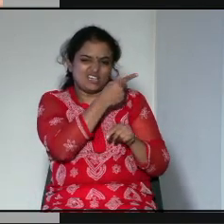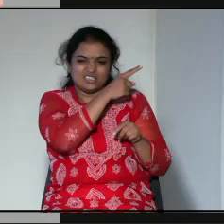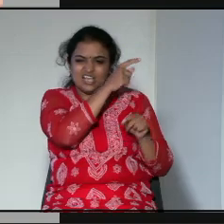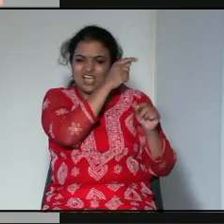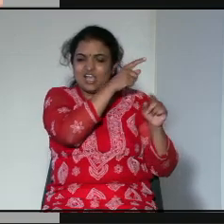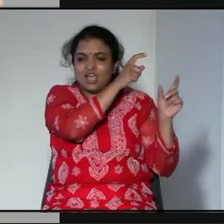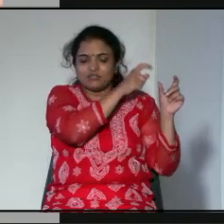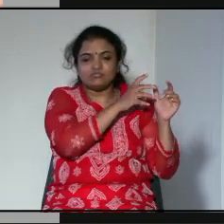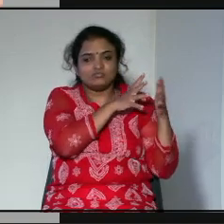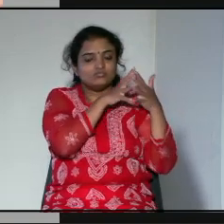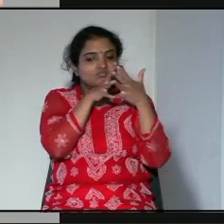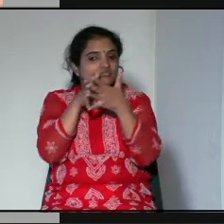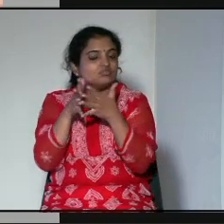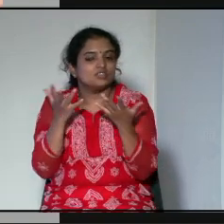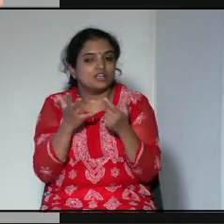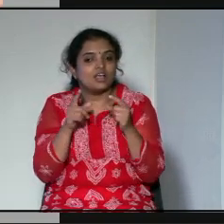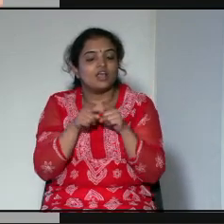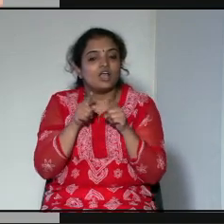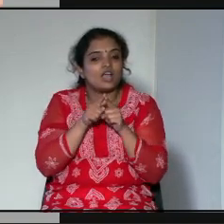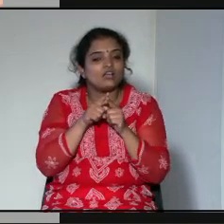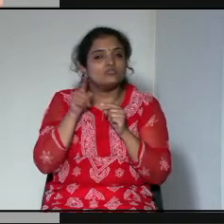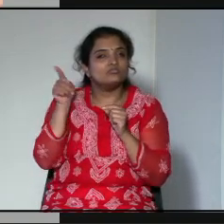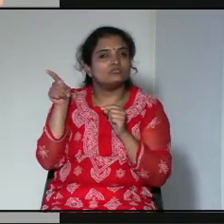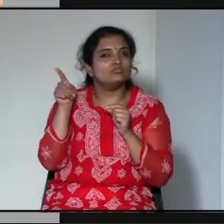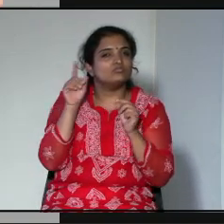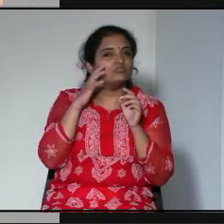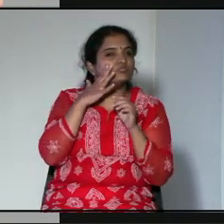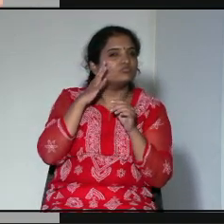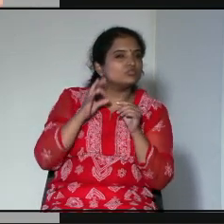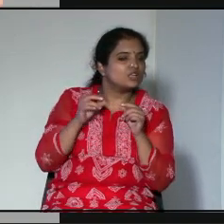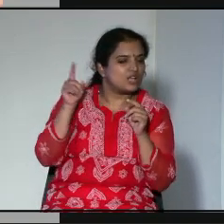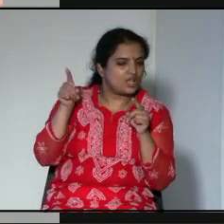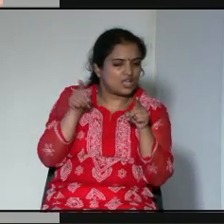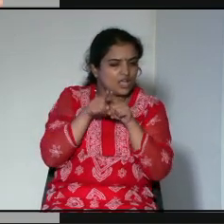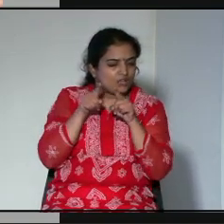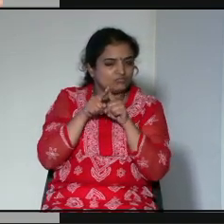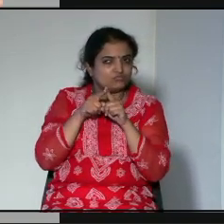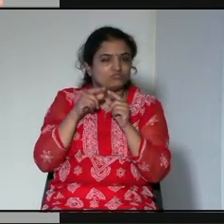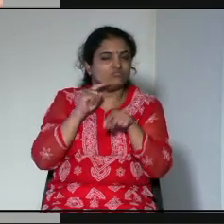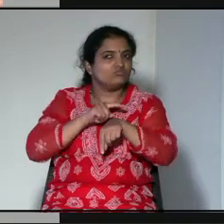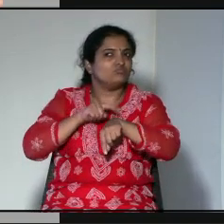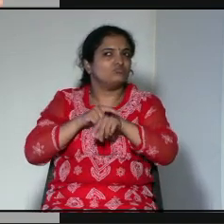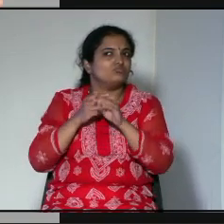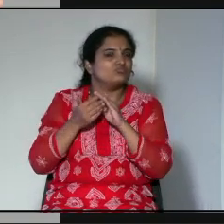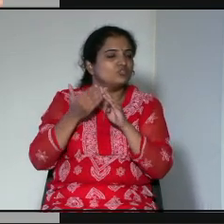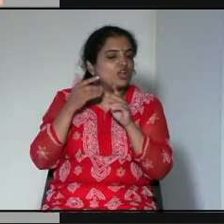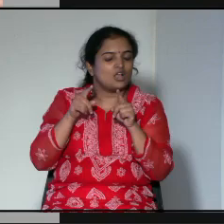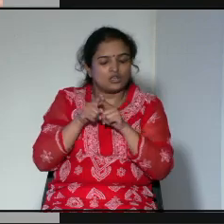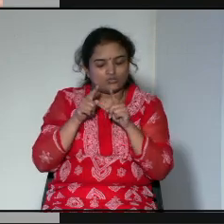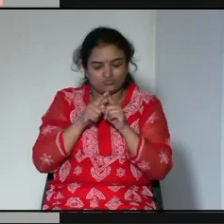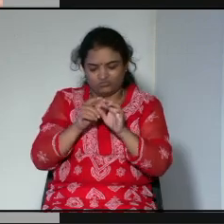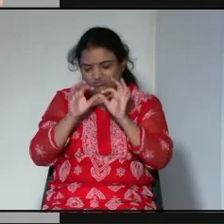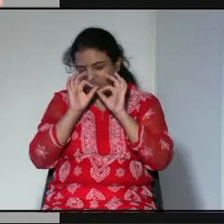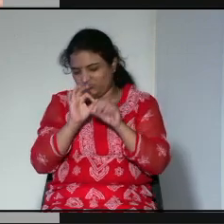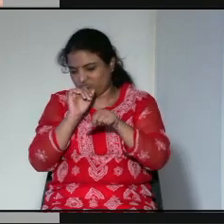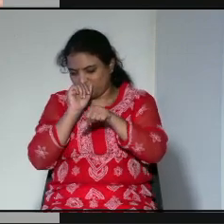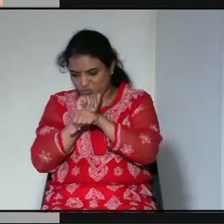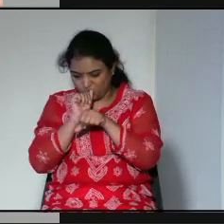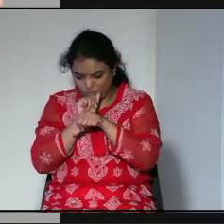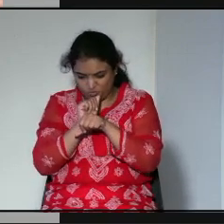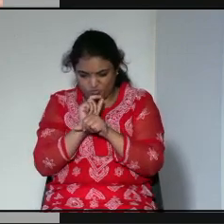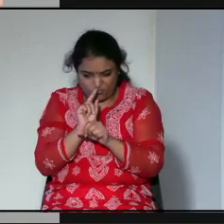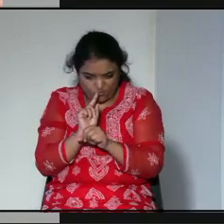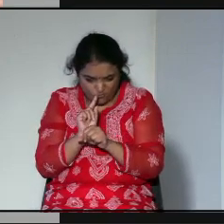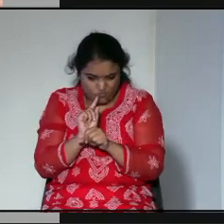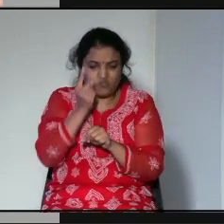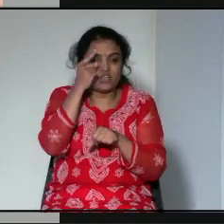lived on the edge. It is a particularly important testimony of a time when she was working full swing on this first colossal